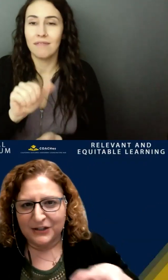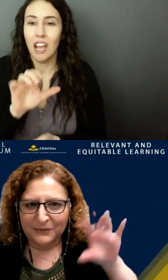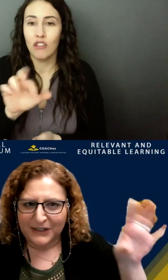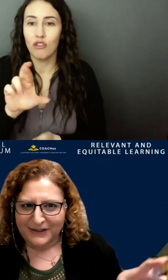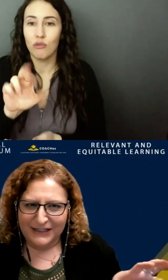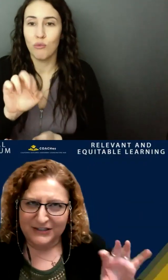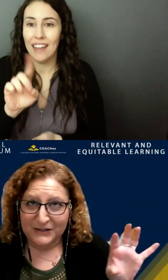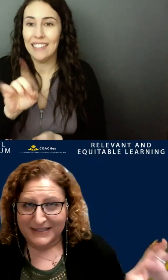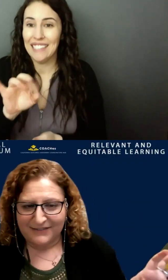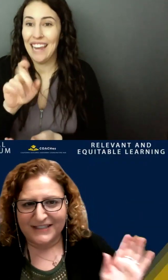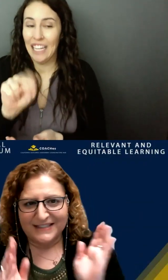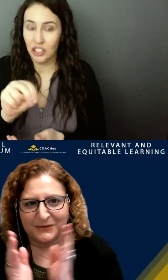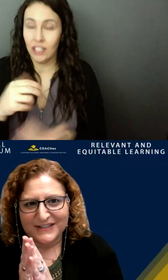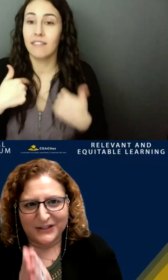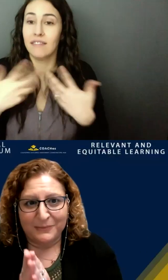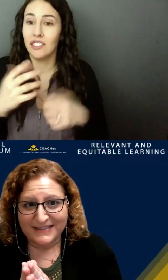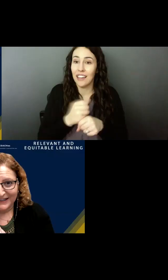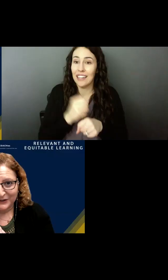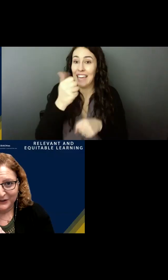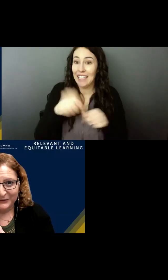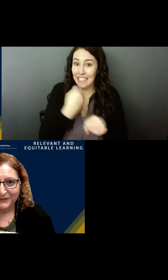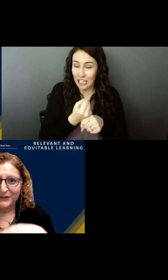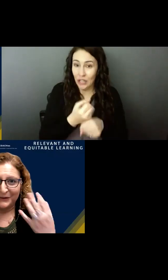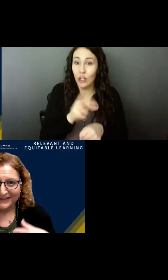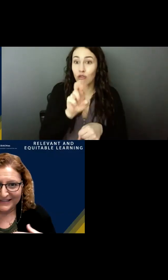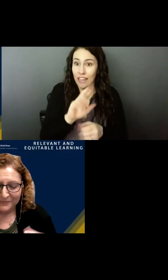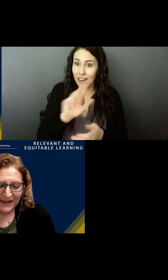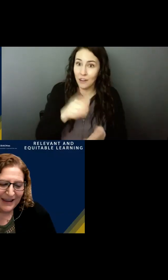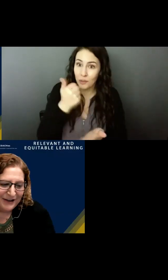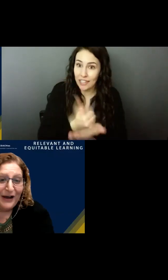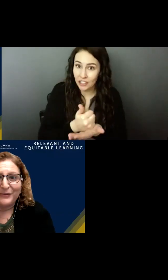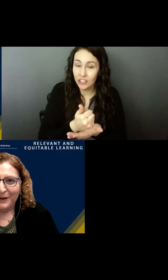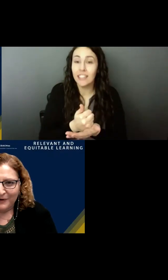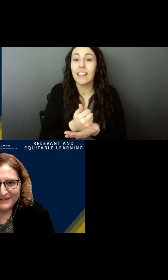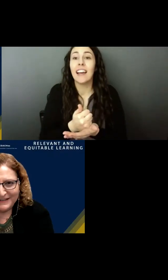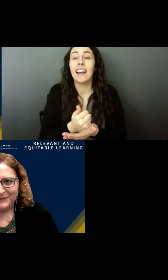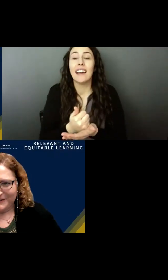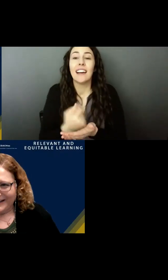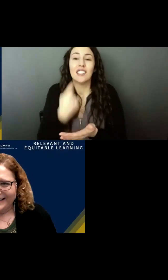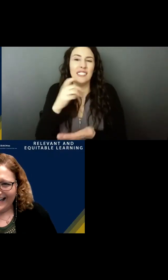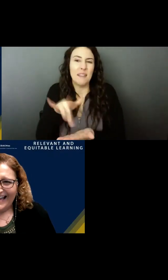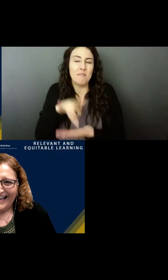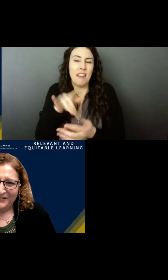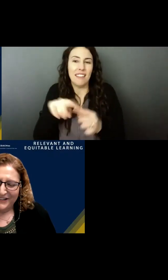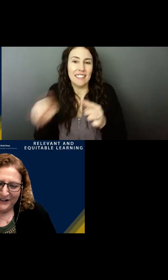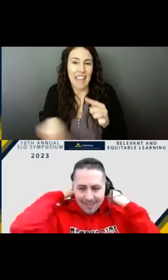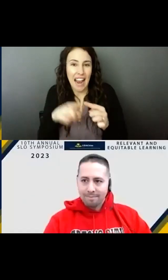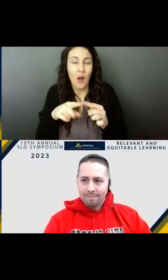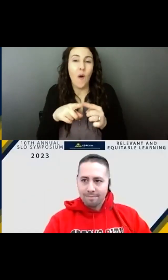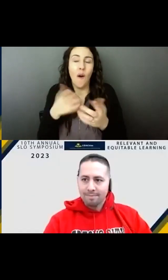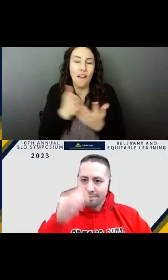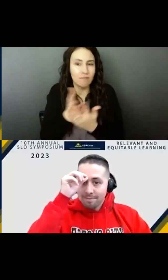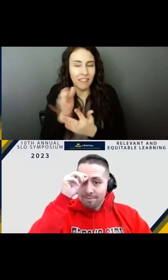got a 10-year reaccreditation in 2017. So we just hit our mid-cycle review and got through that process pretty well. Yeah. And we